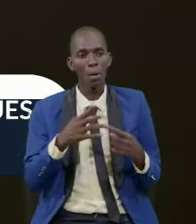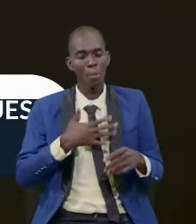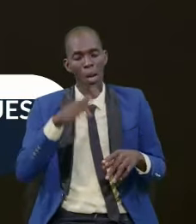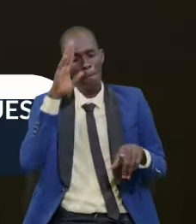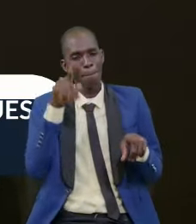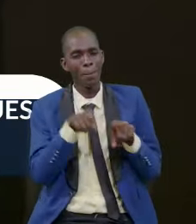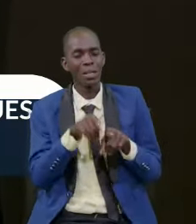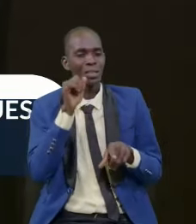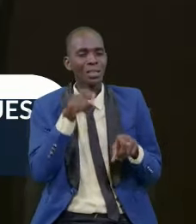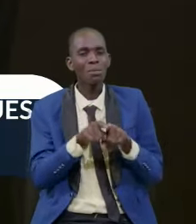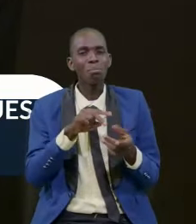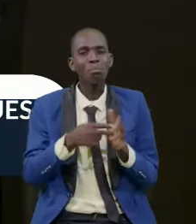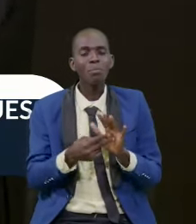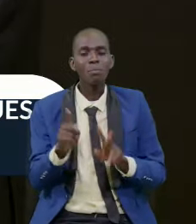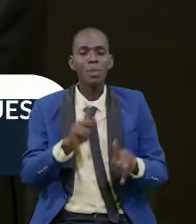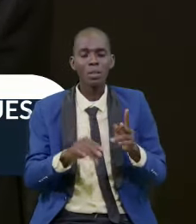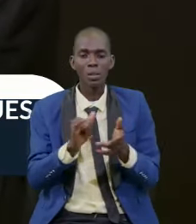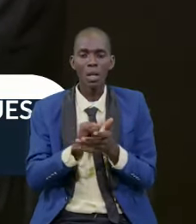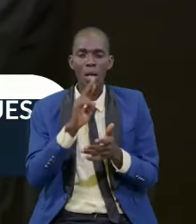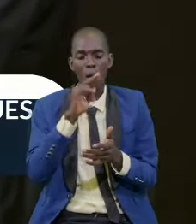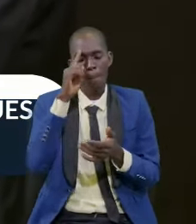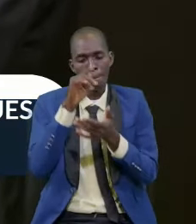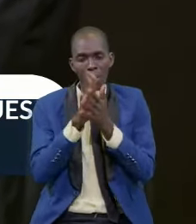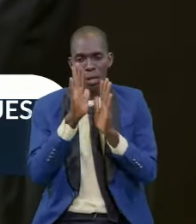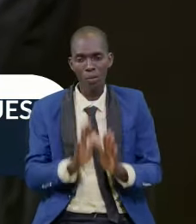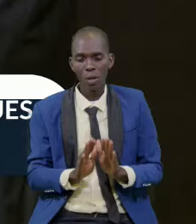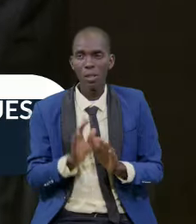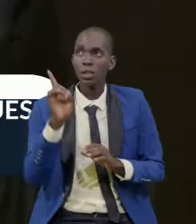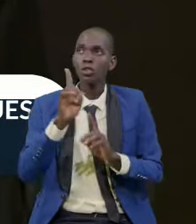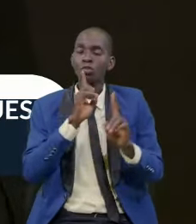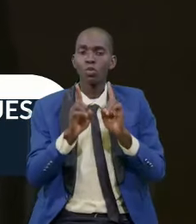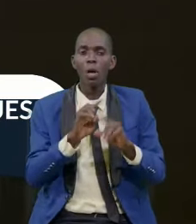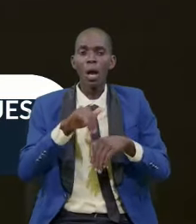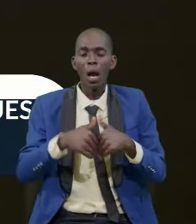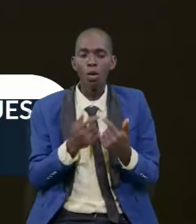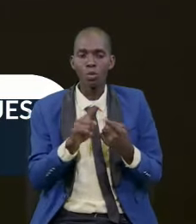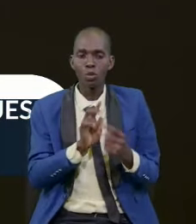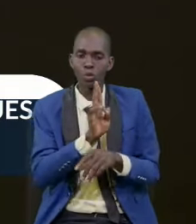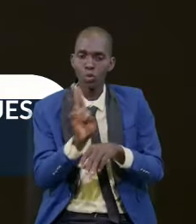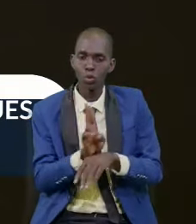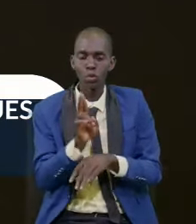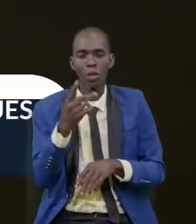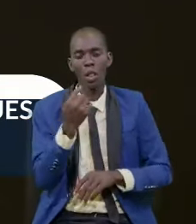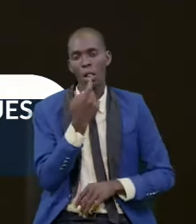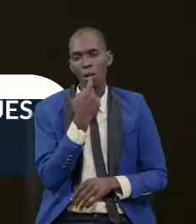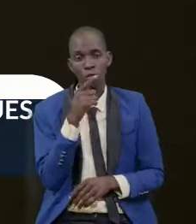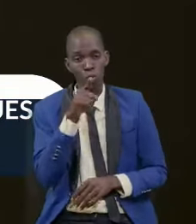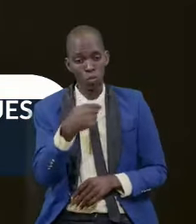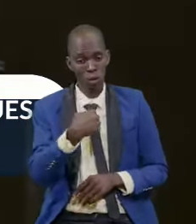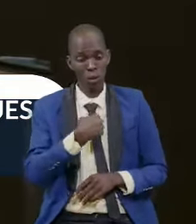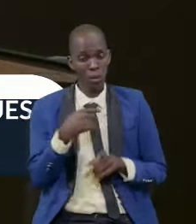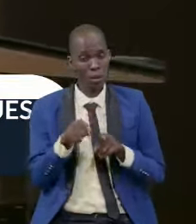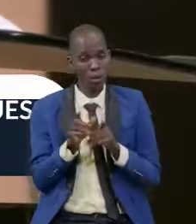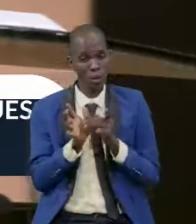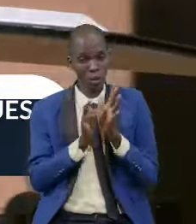talking to believers about the use of the tongue. Why? Oh, believers need to understand, you and I need